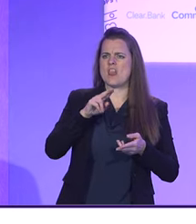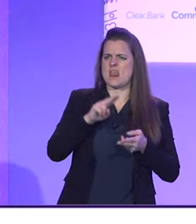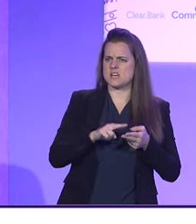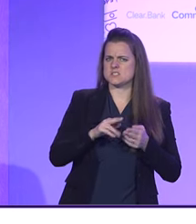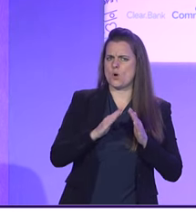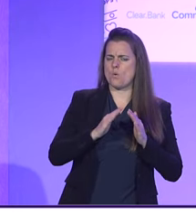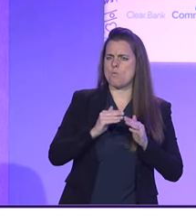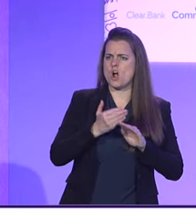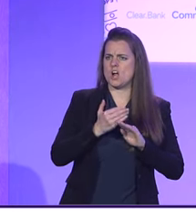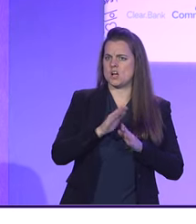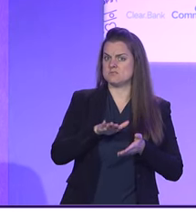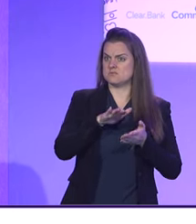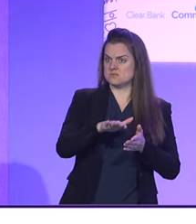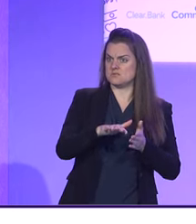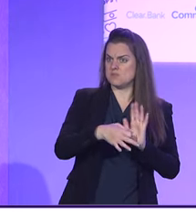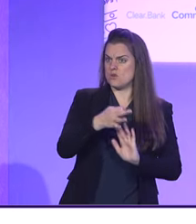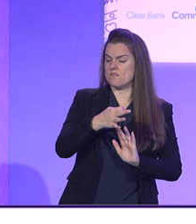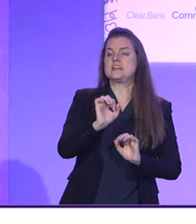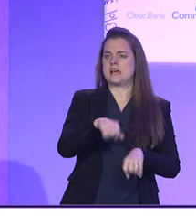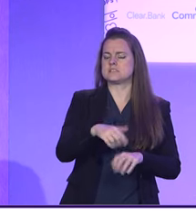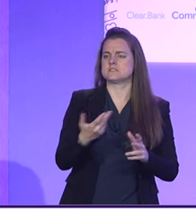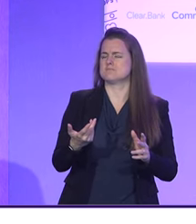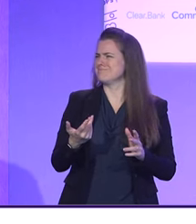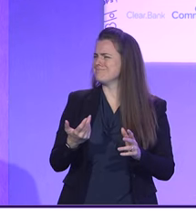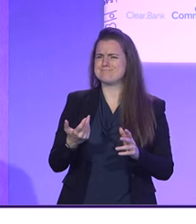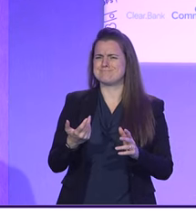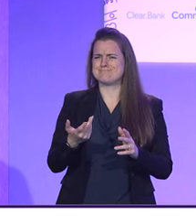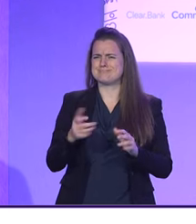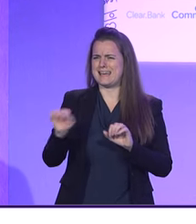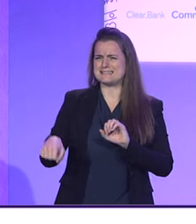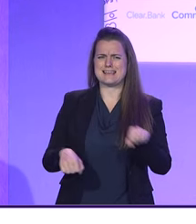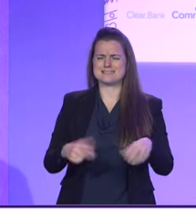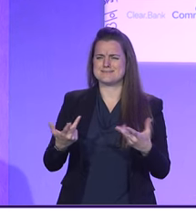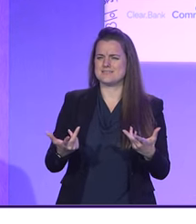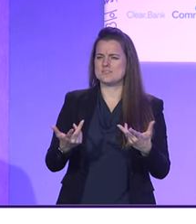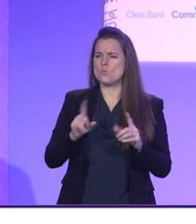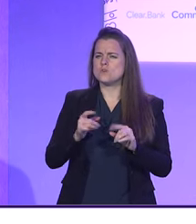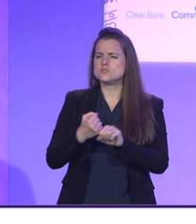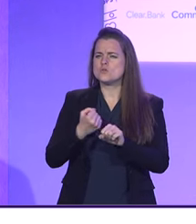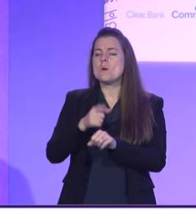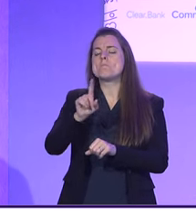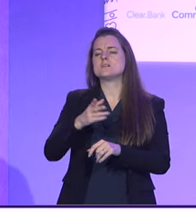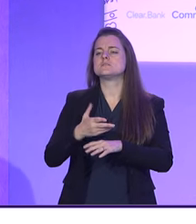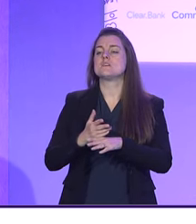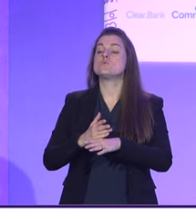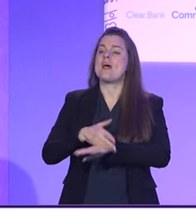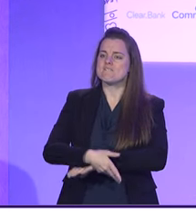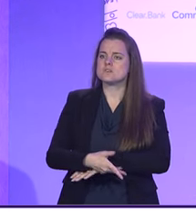for what you see visibly doesn't work, then you will achieve learning outcomes. So put in some time, put in some effort, and you will reap that